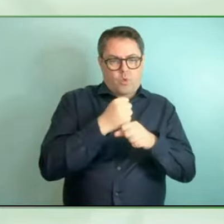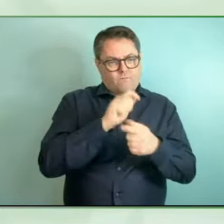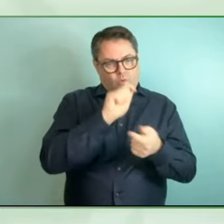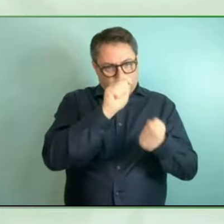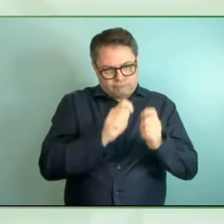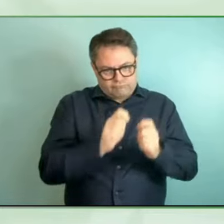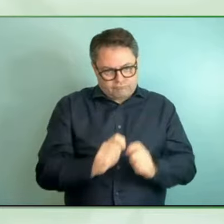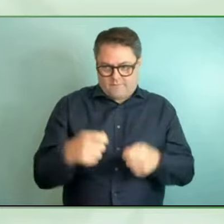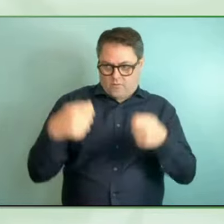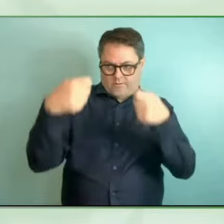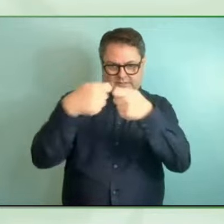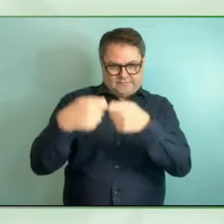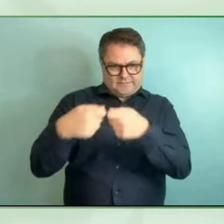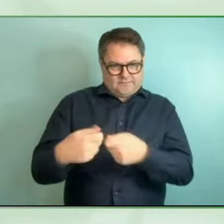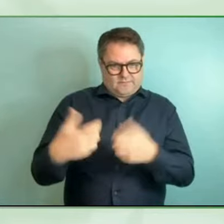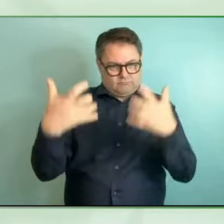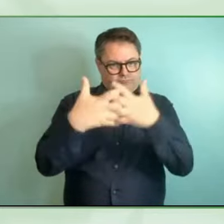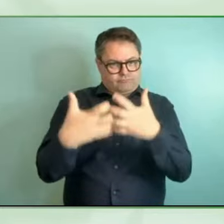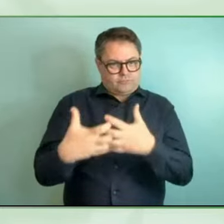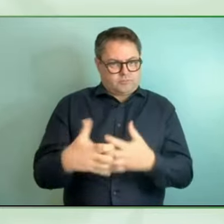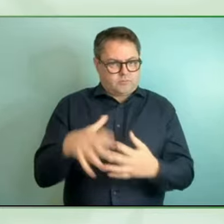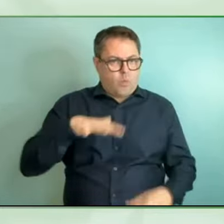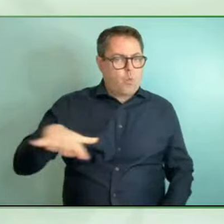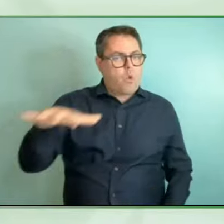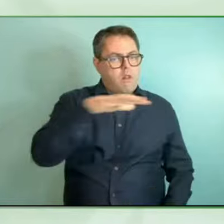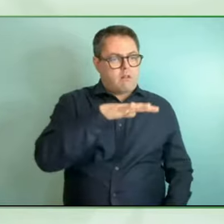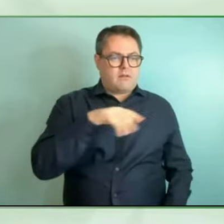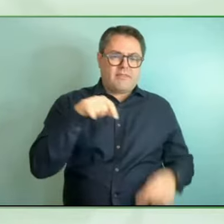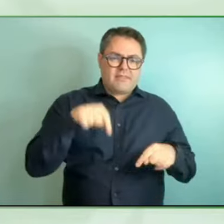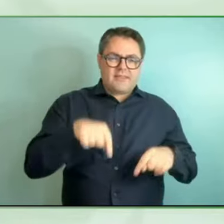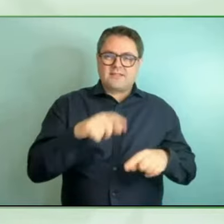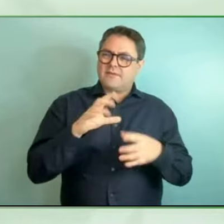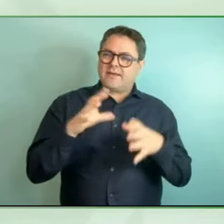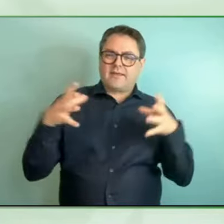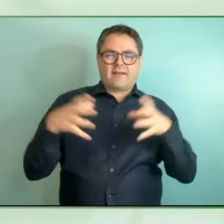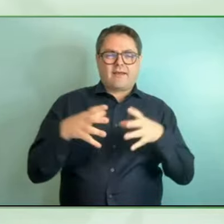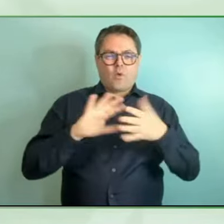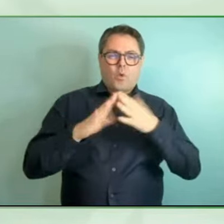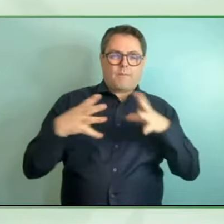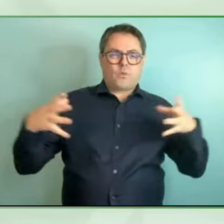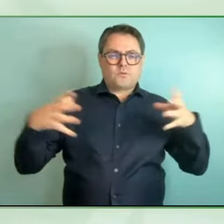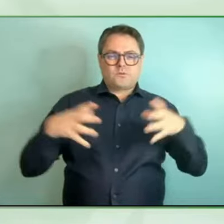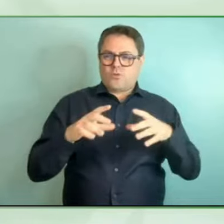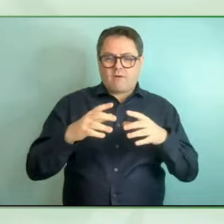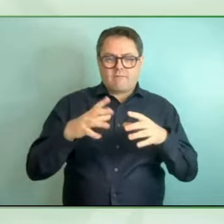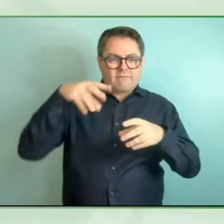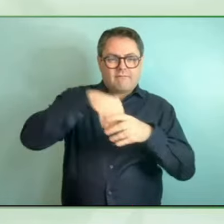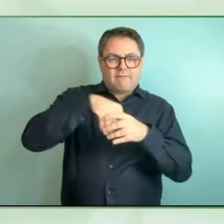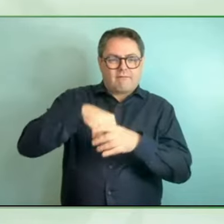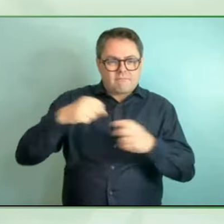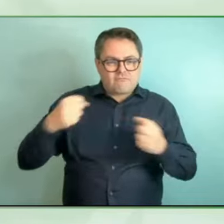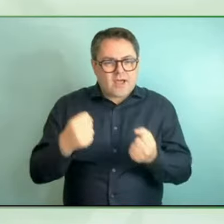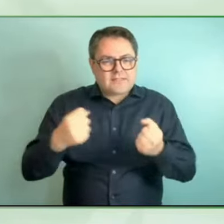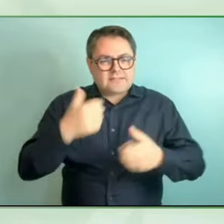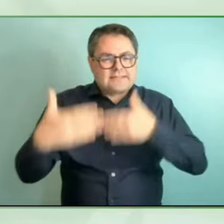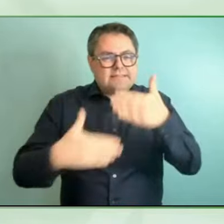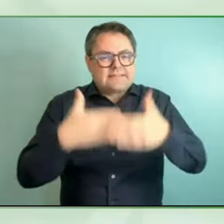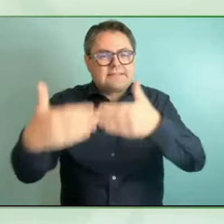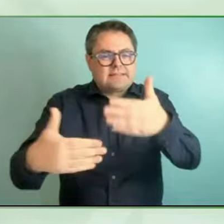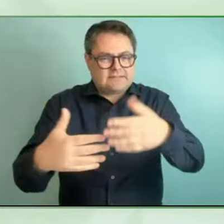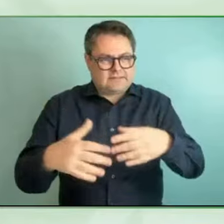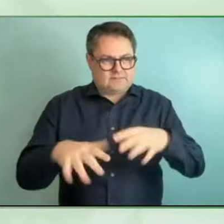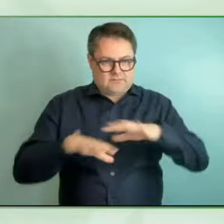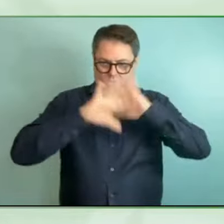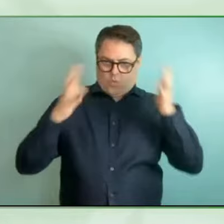Creating support communities of practice. Well, globally, the idea is to raise the public awareness